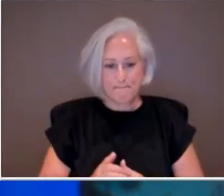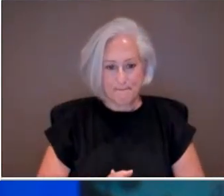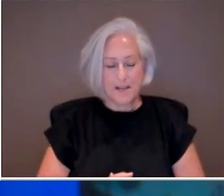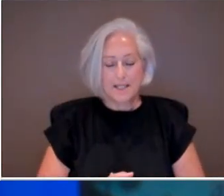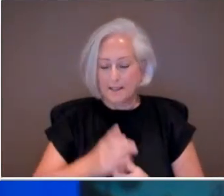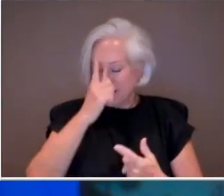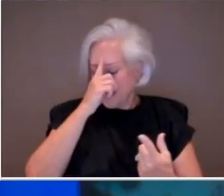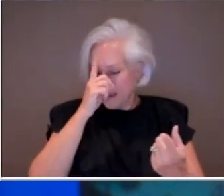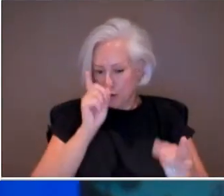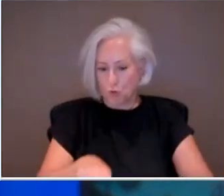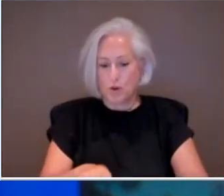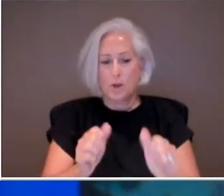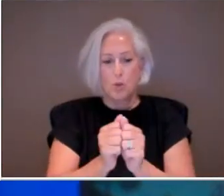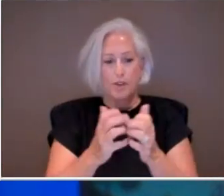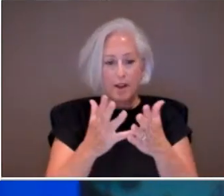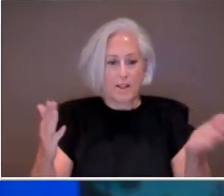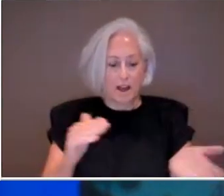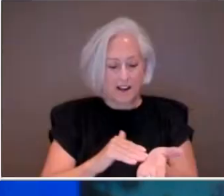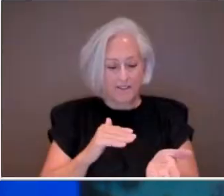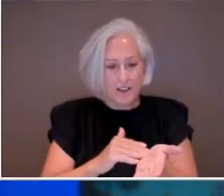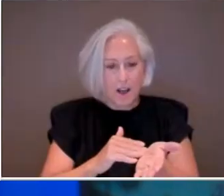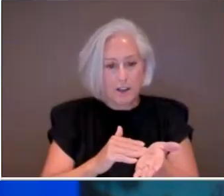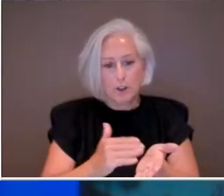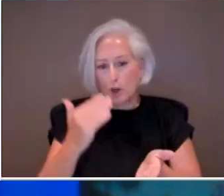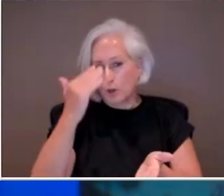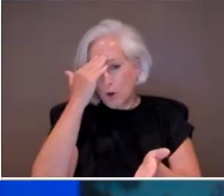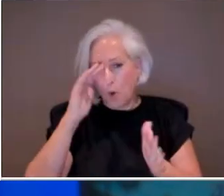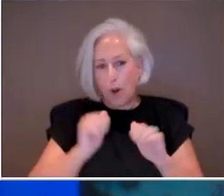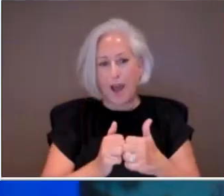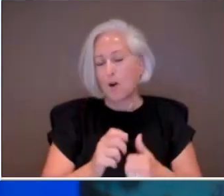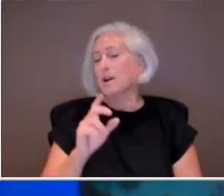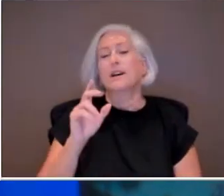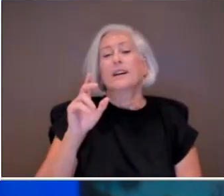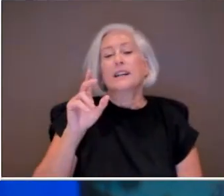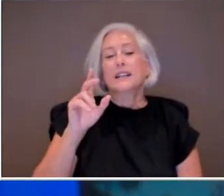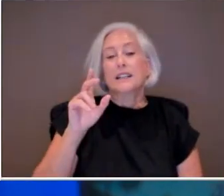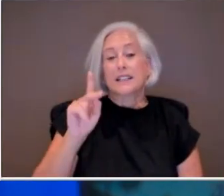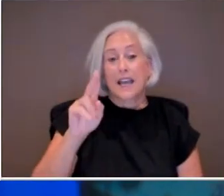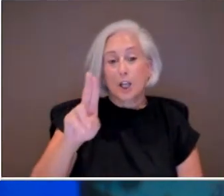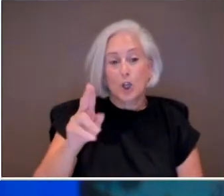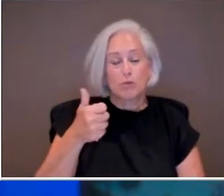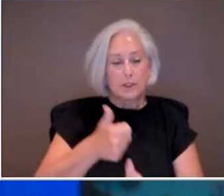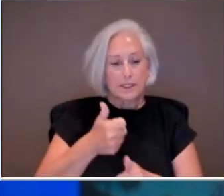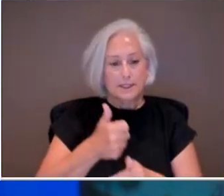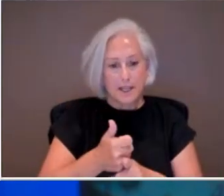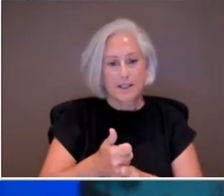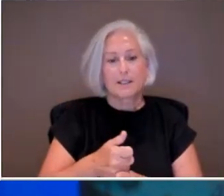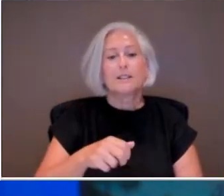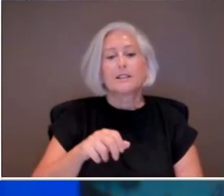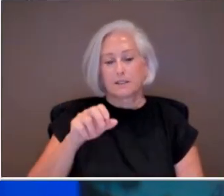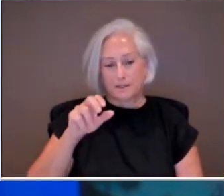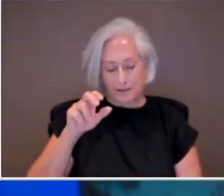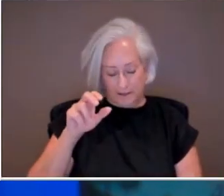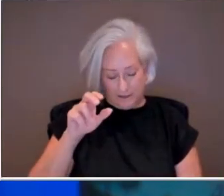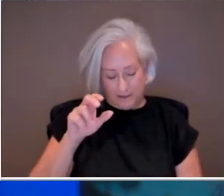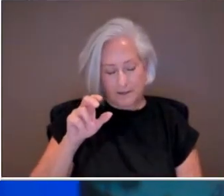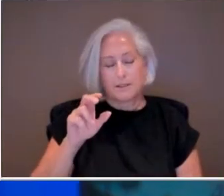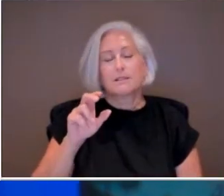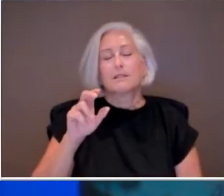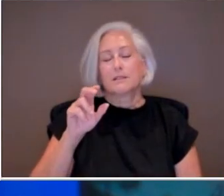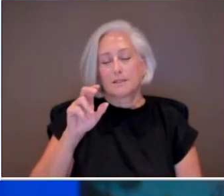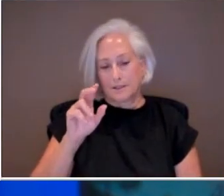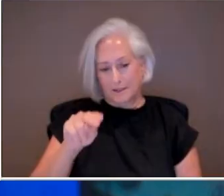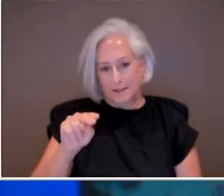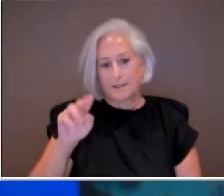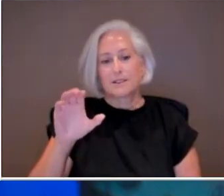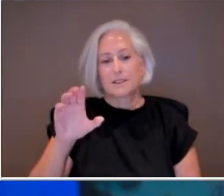is to understand about how KU is an NCI Comprehensive Cancer Center, which have more advanced treatment, and we want to give this opportunity for